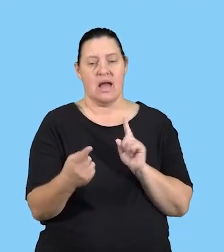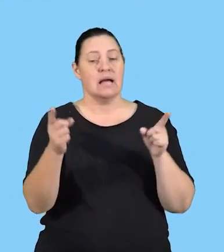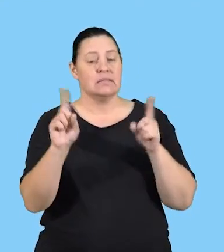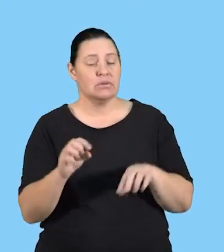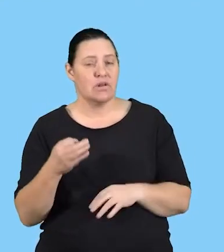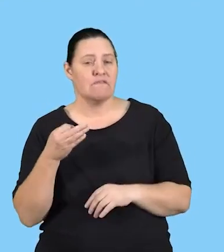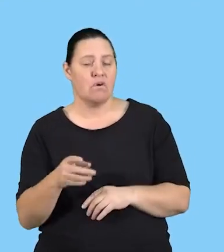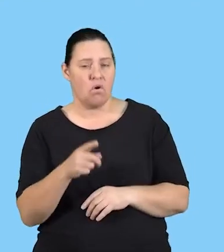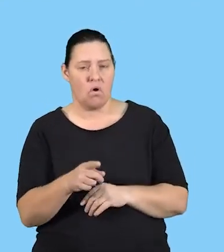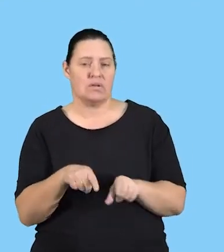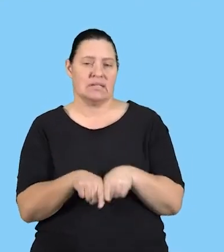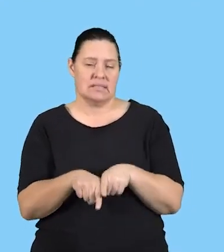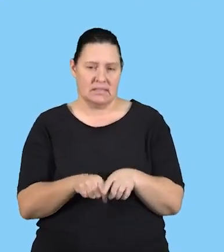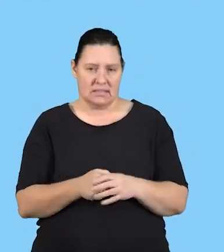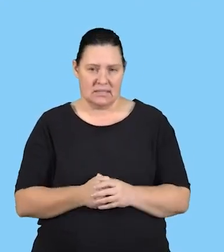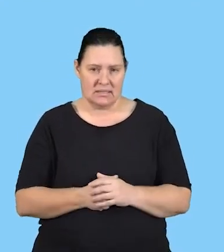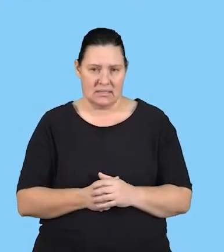for the test